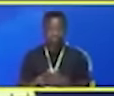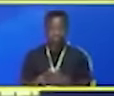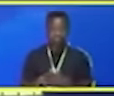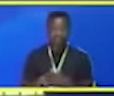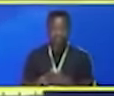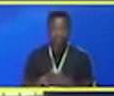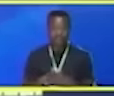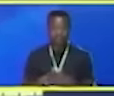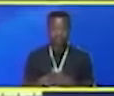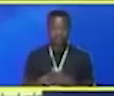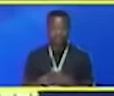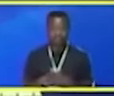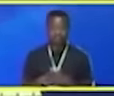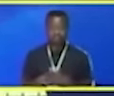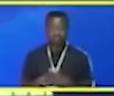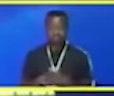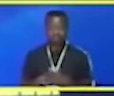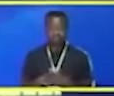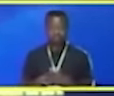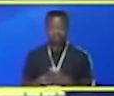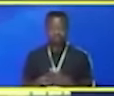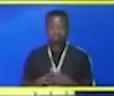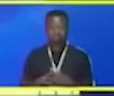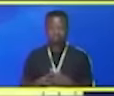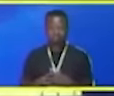Are we together? Yes.